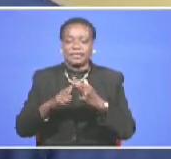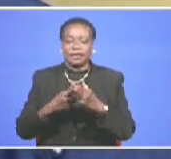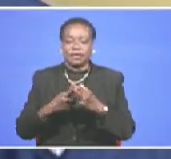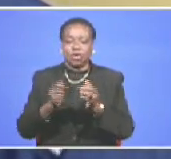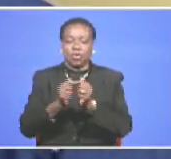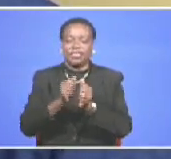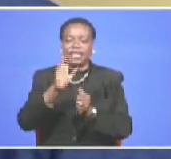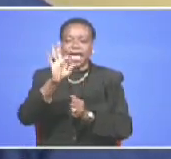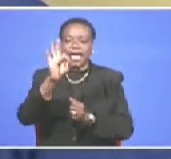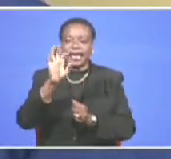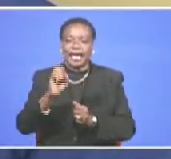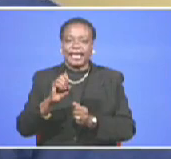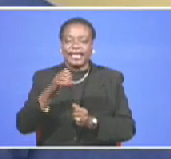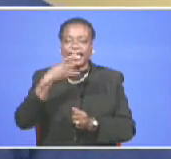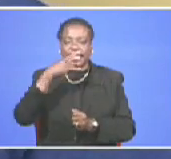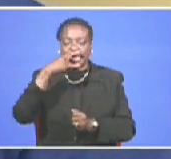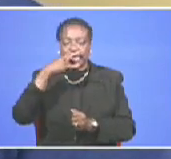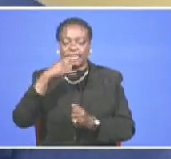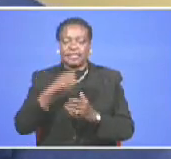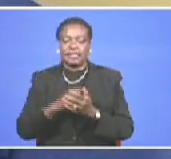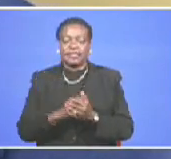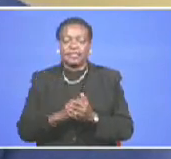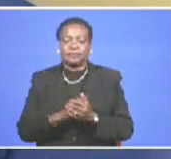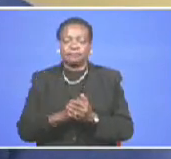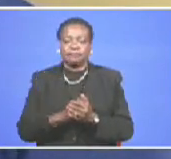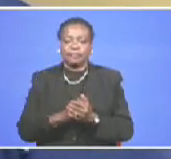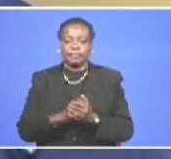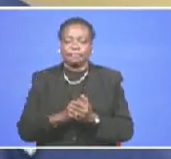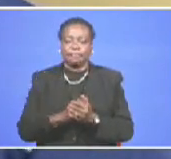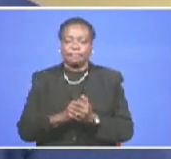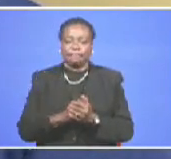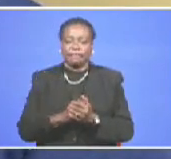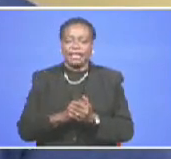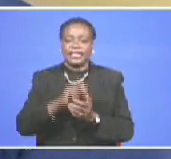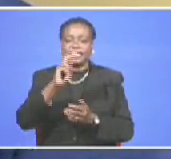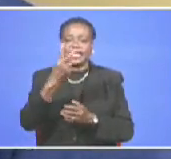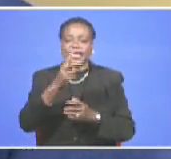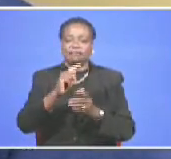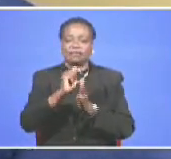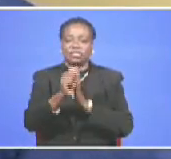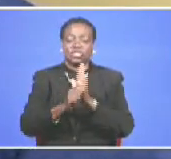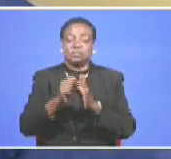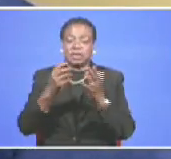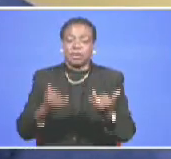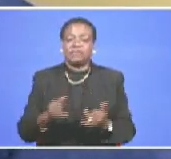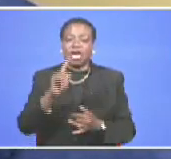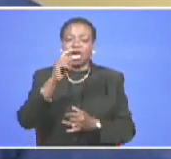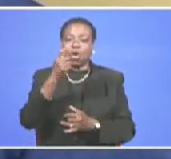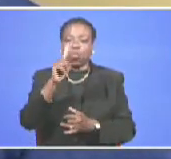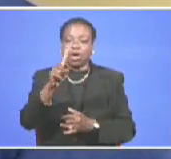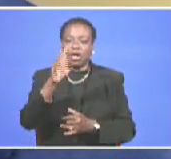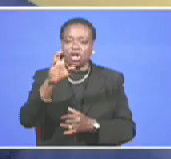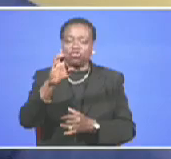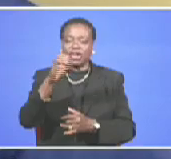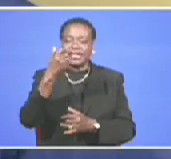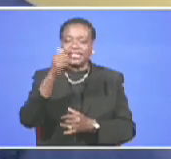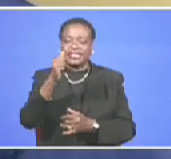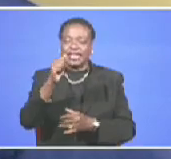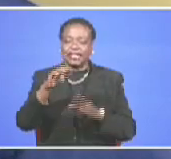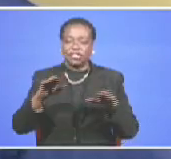about 90 kids. Through to our second term, we were up around 110,